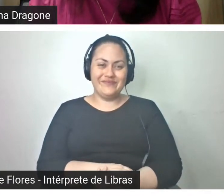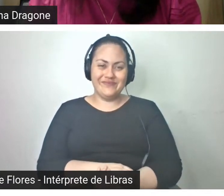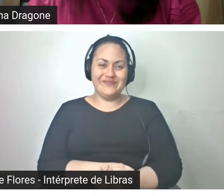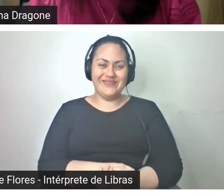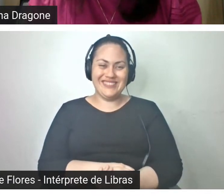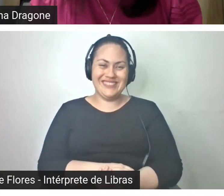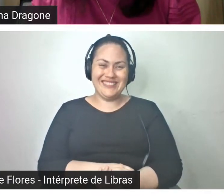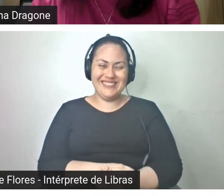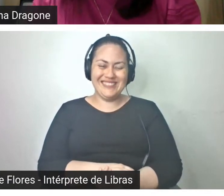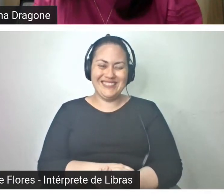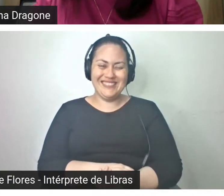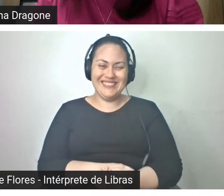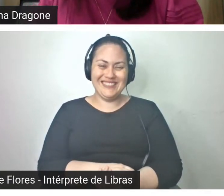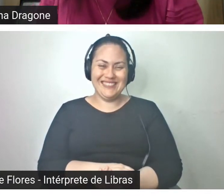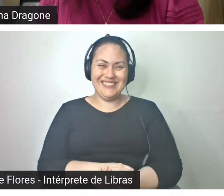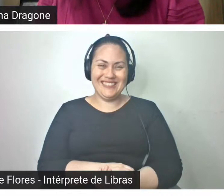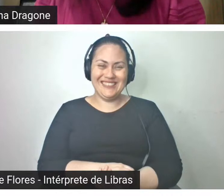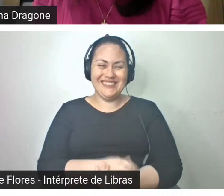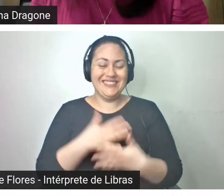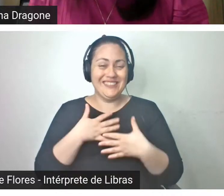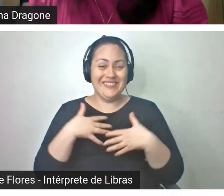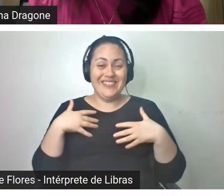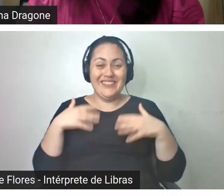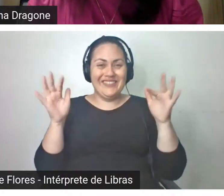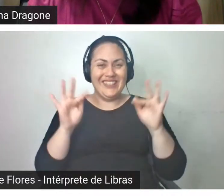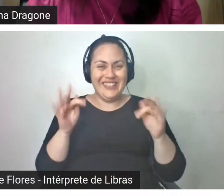fun. Yeah, very fun.